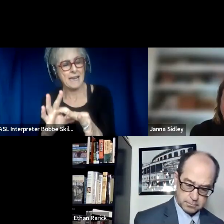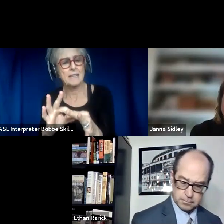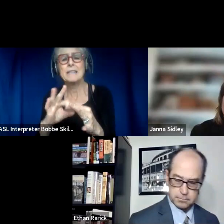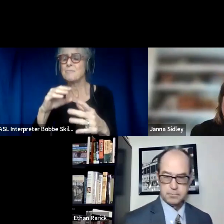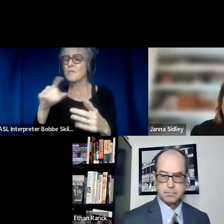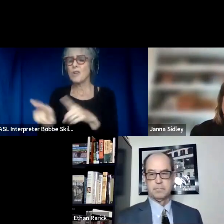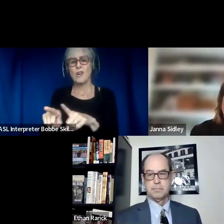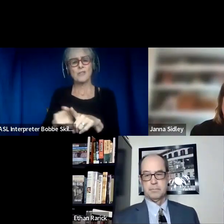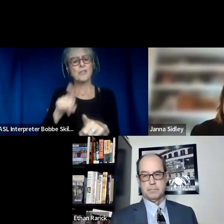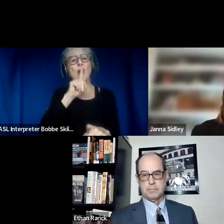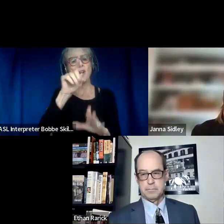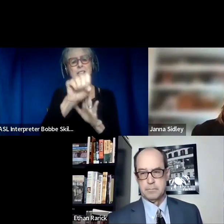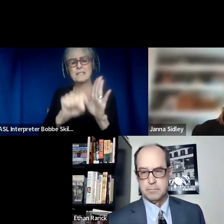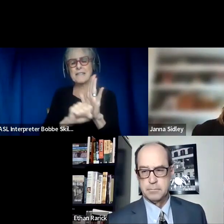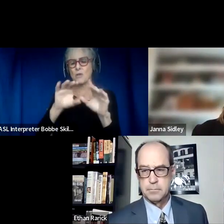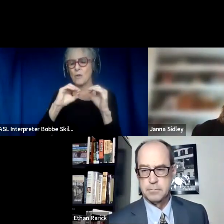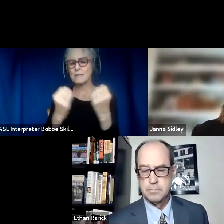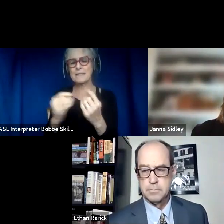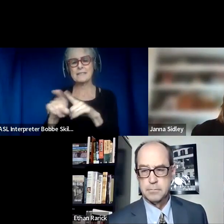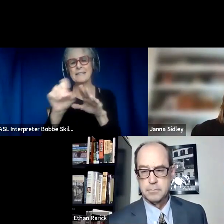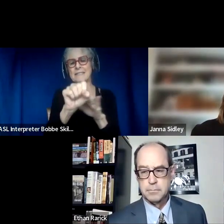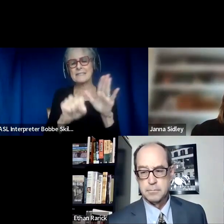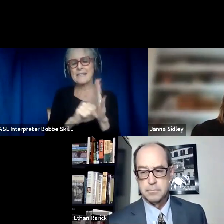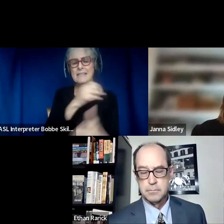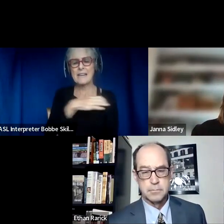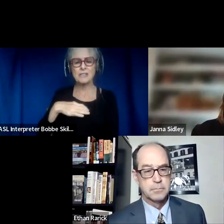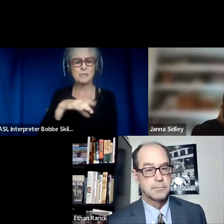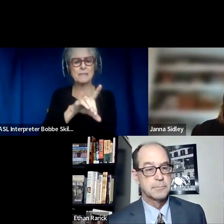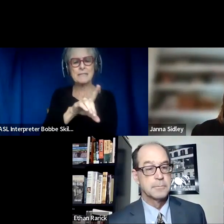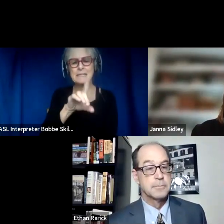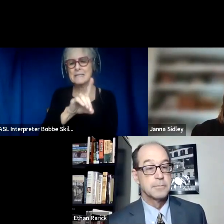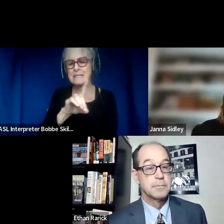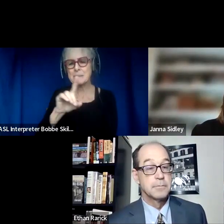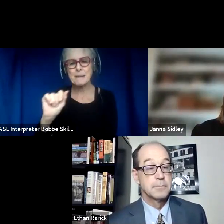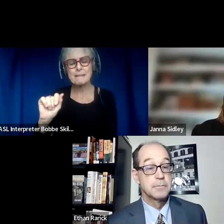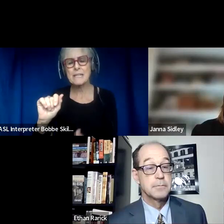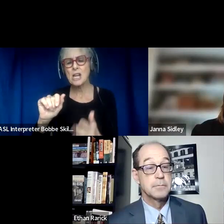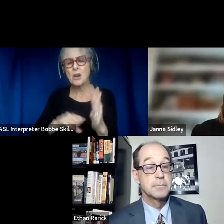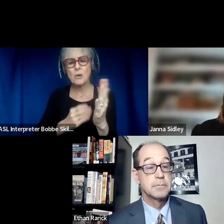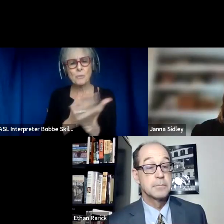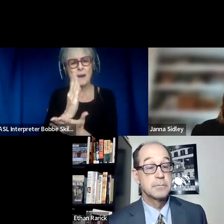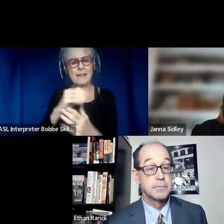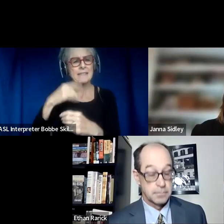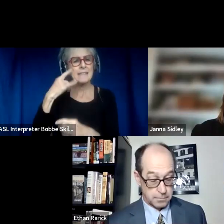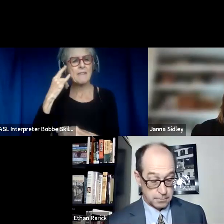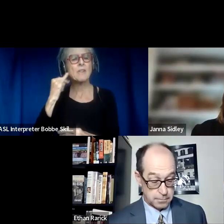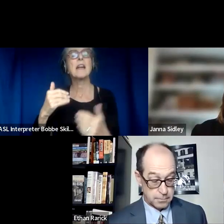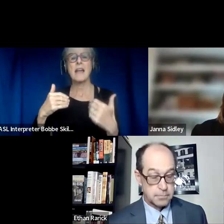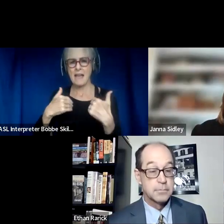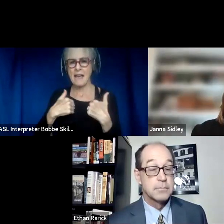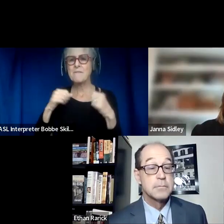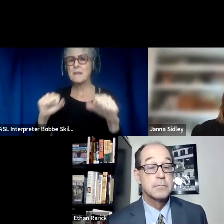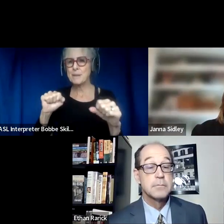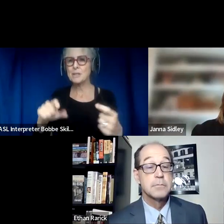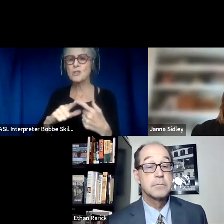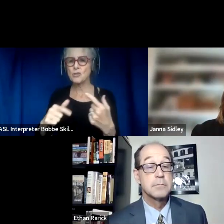state organizations like State Council and Disability Rights California who have the ability to create advocacy